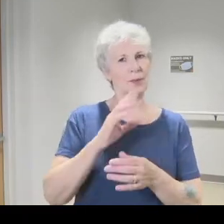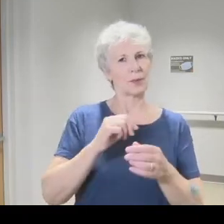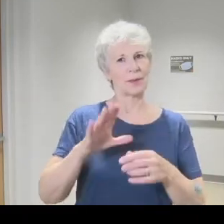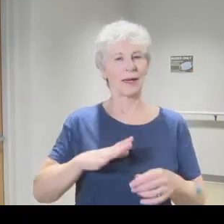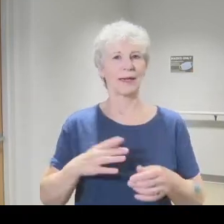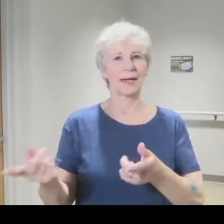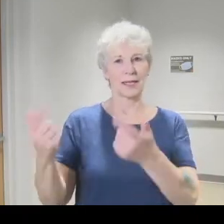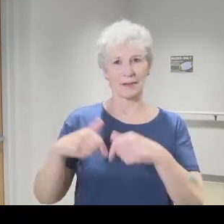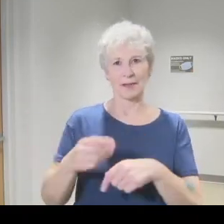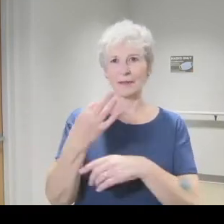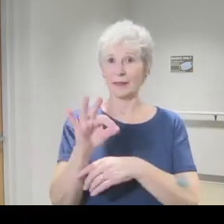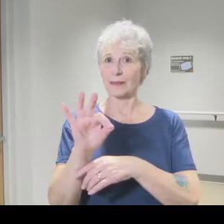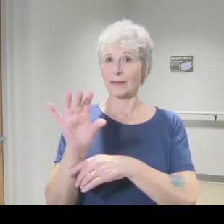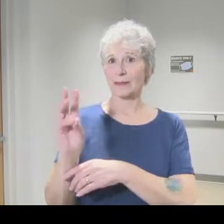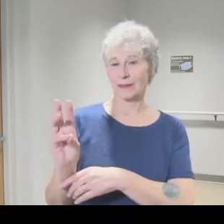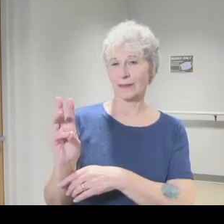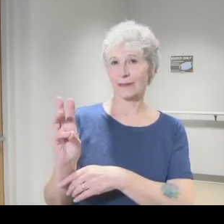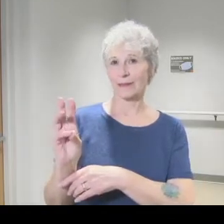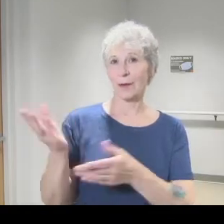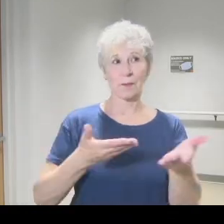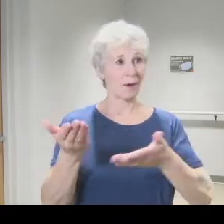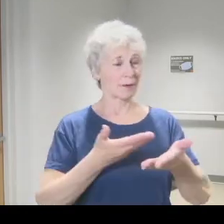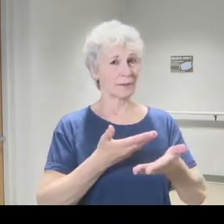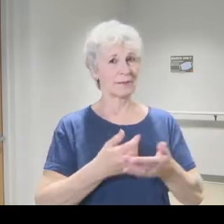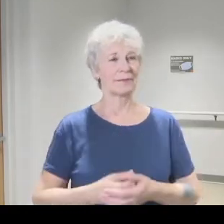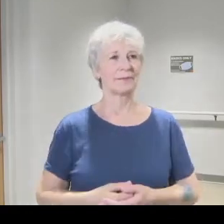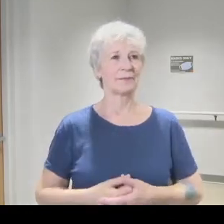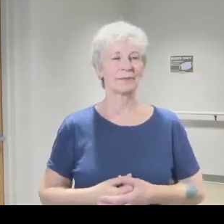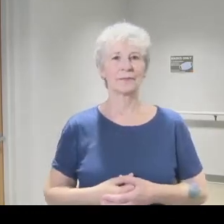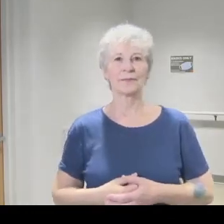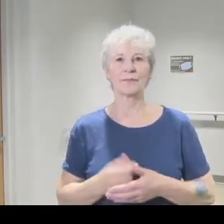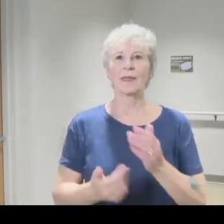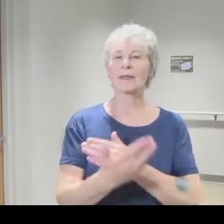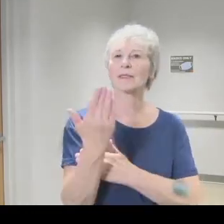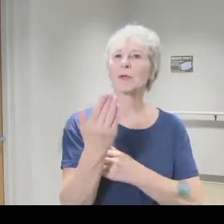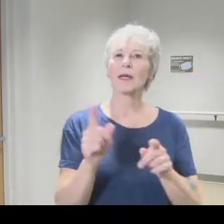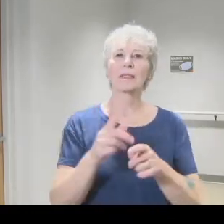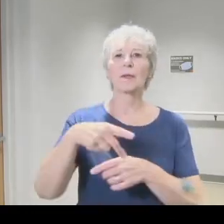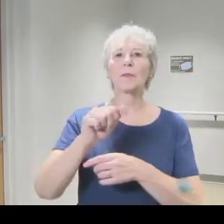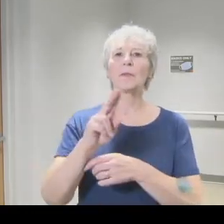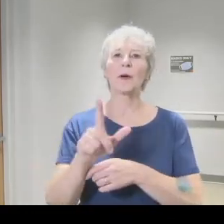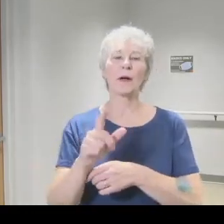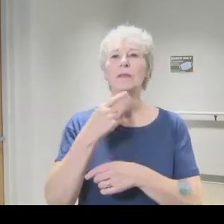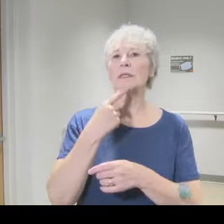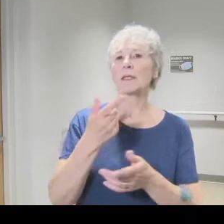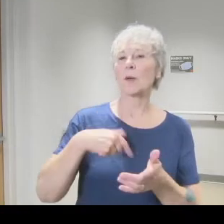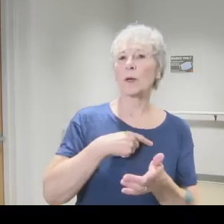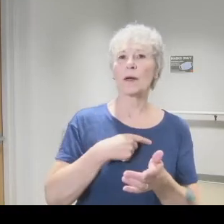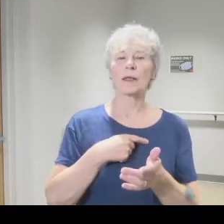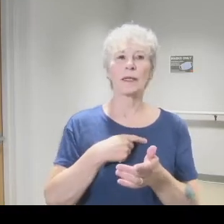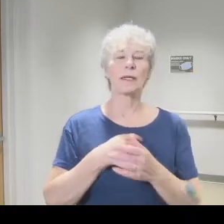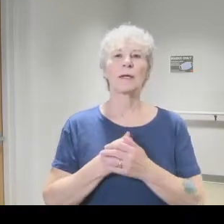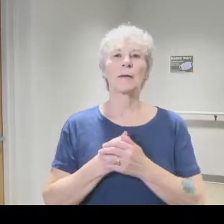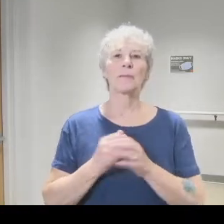1996. So, welcome. This morning, as Paul mentioned, we are commissioning Jeremy